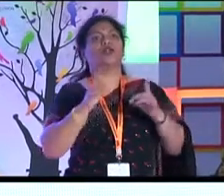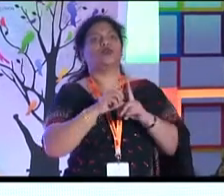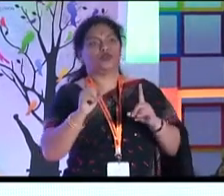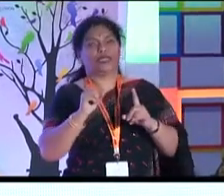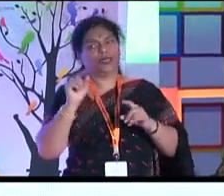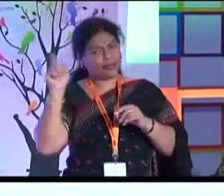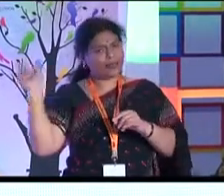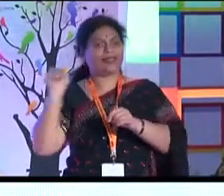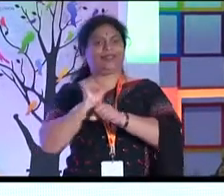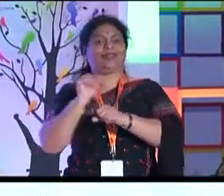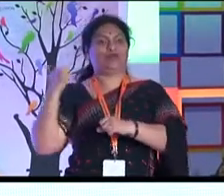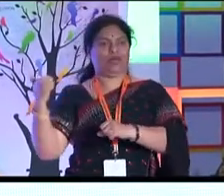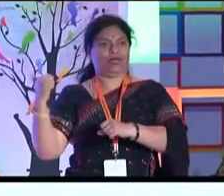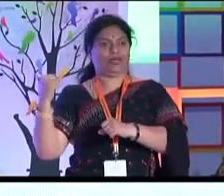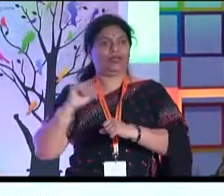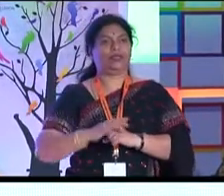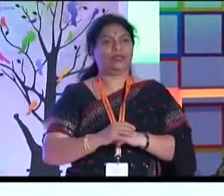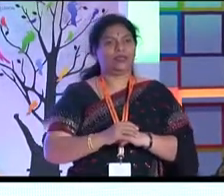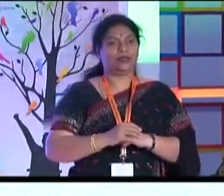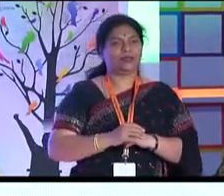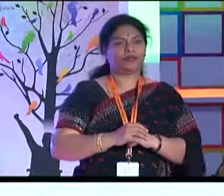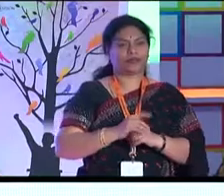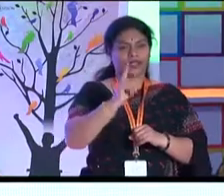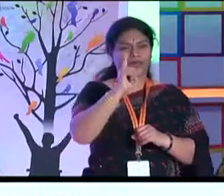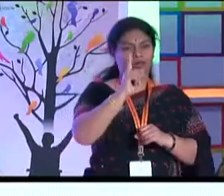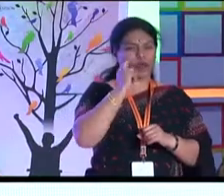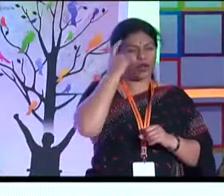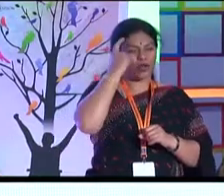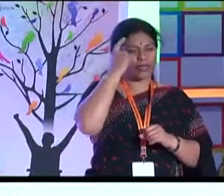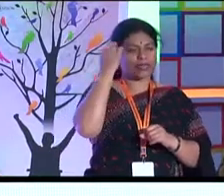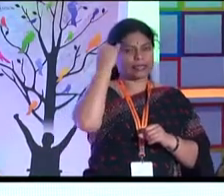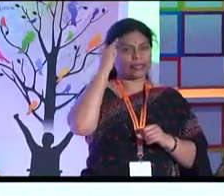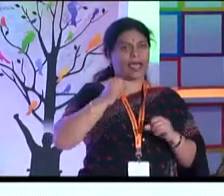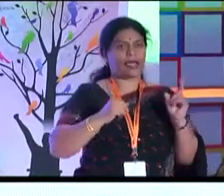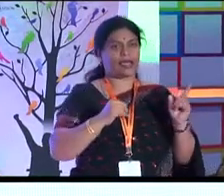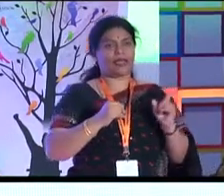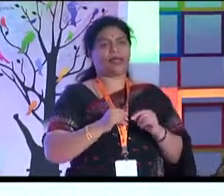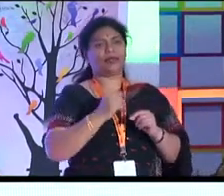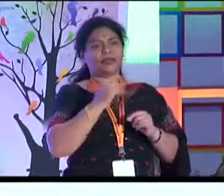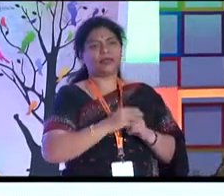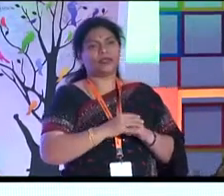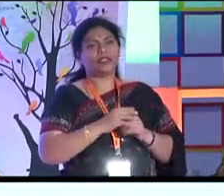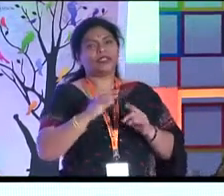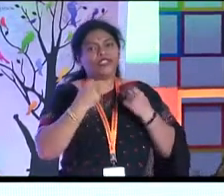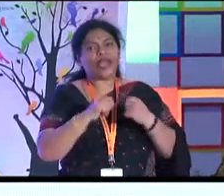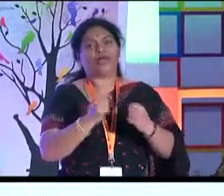doing. You know, it's one aspect of you know, trying to help